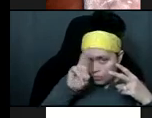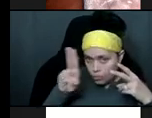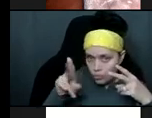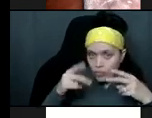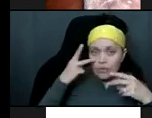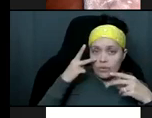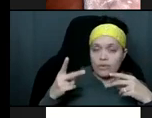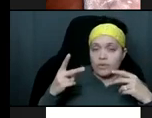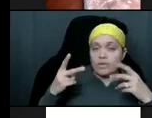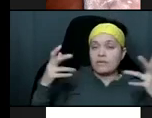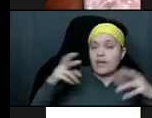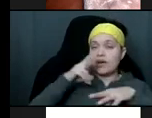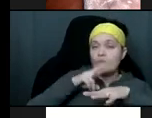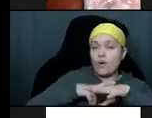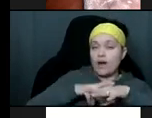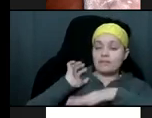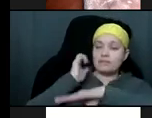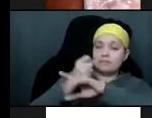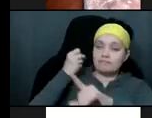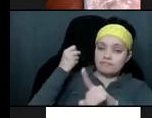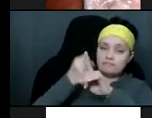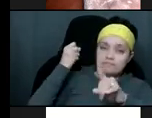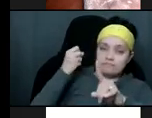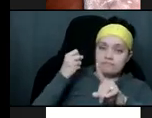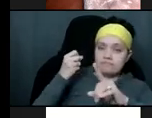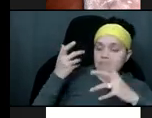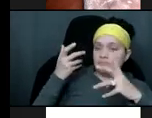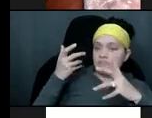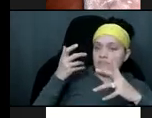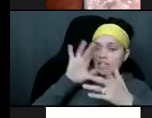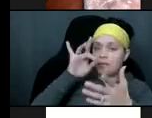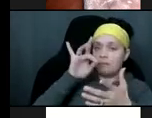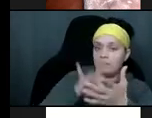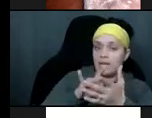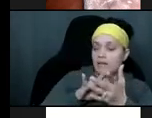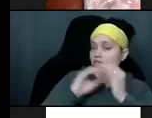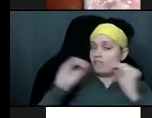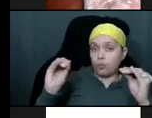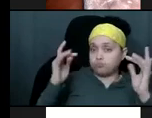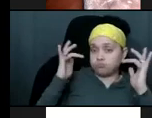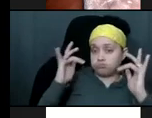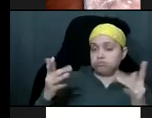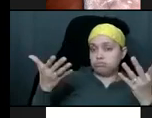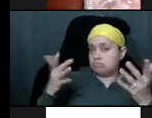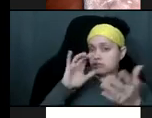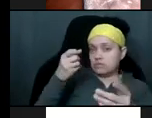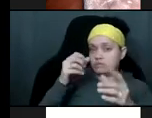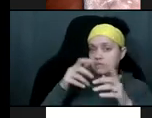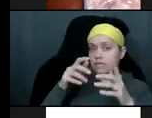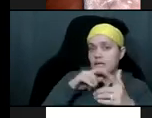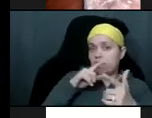This huge rock formation, bam, just kind of in the middle of nowhere,